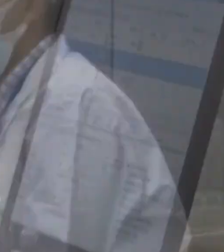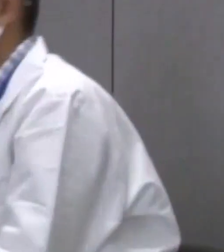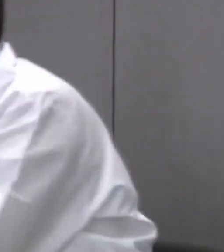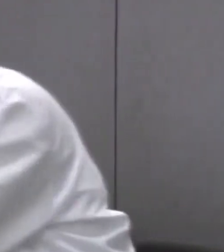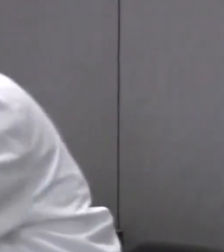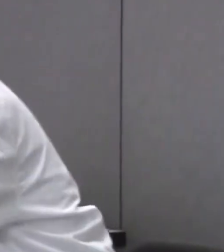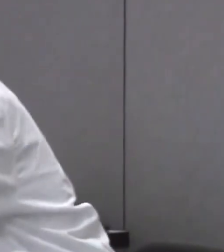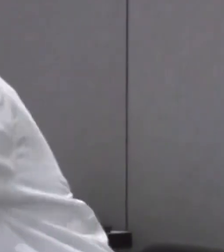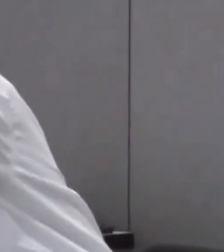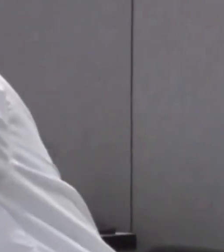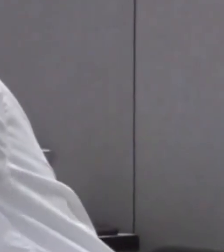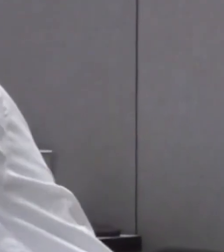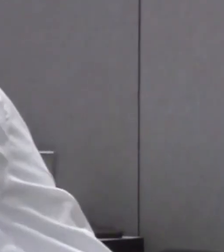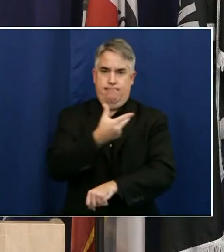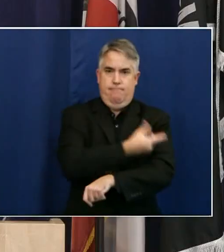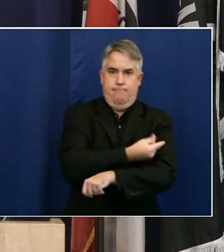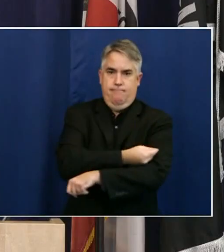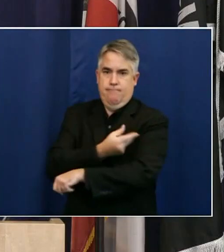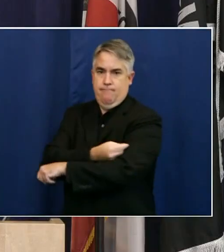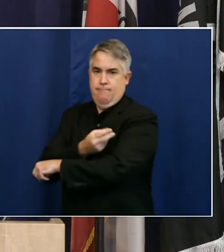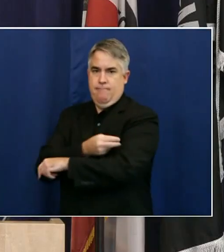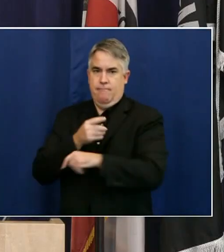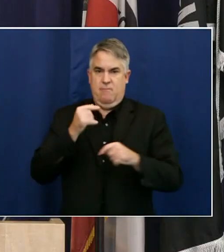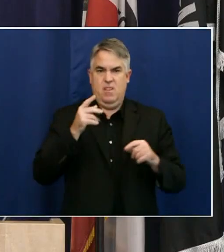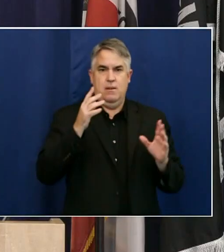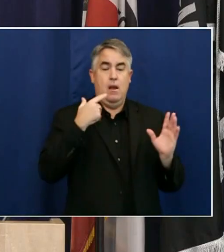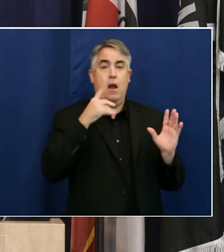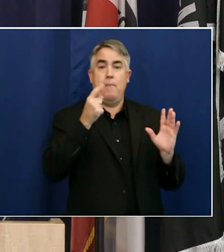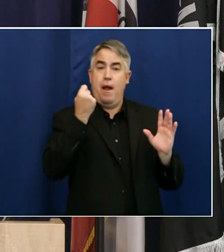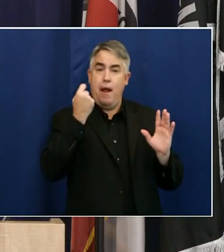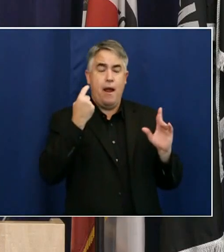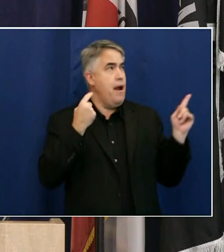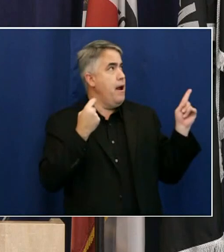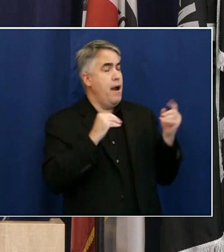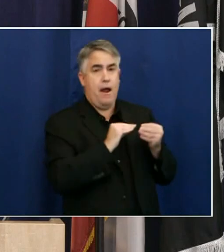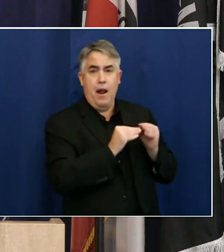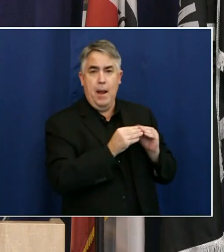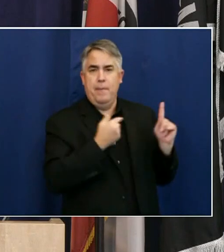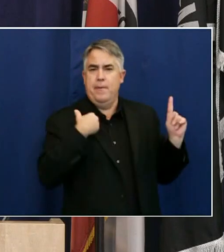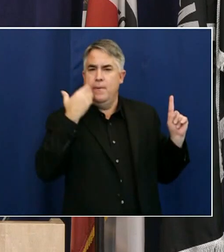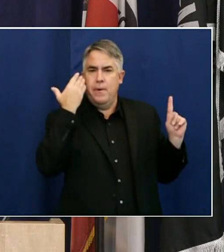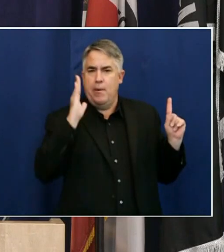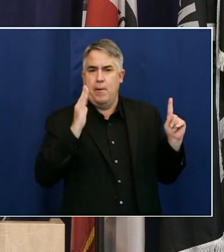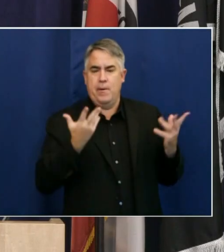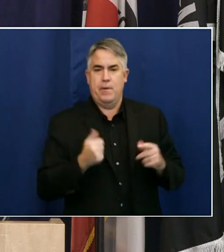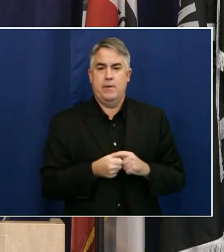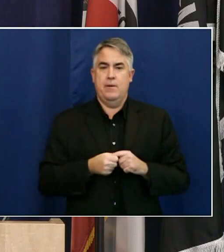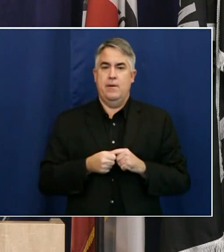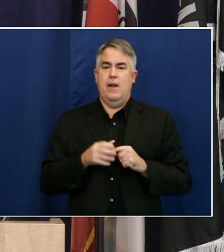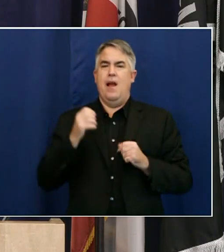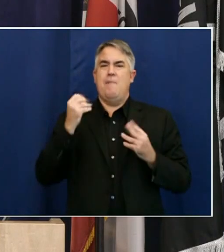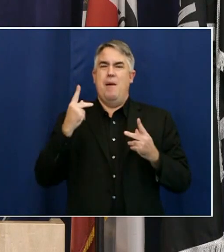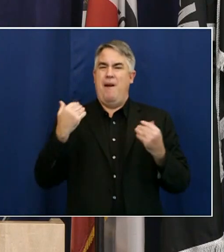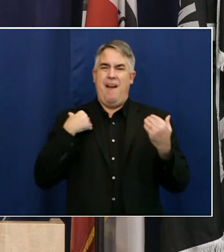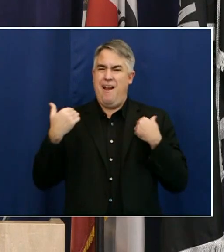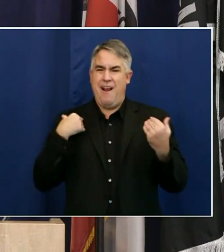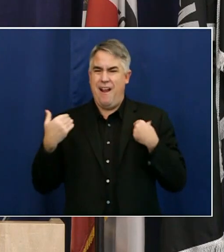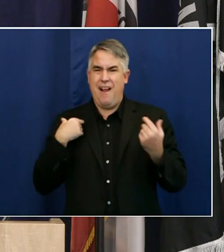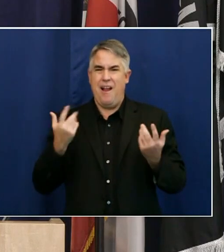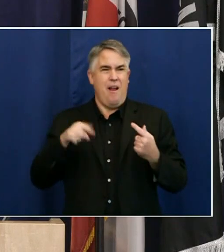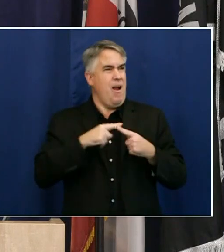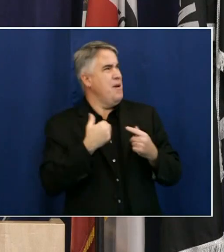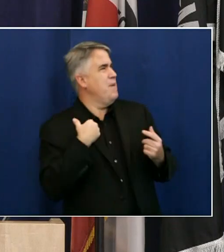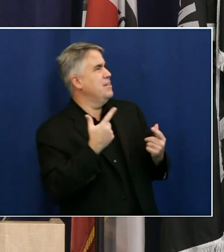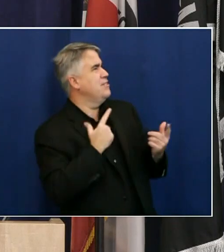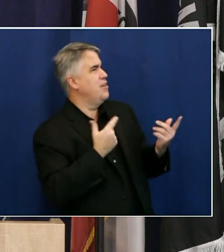what they can with the vaccine available. When will I be able to get it? And I'm this age or this category, and the simple